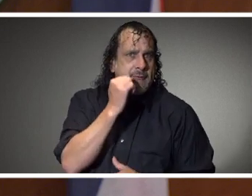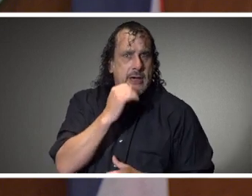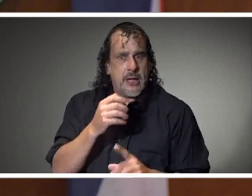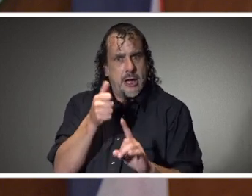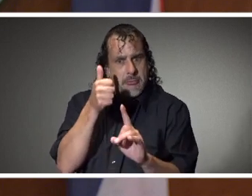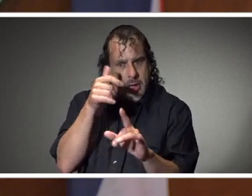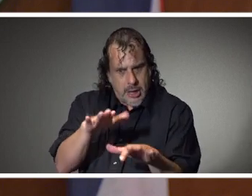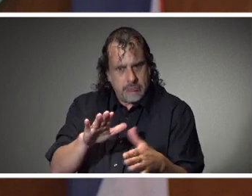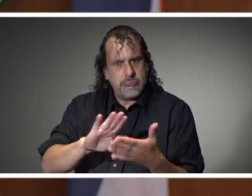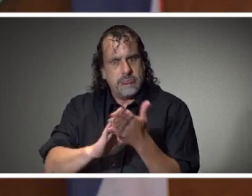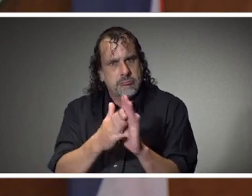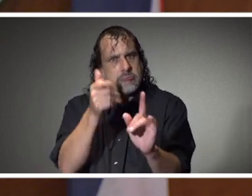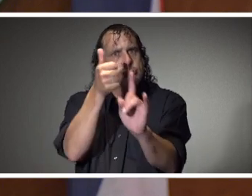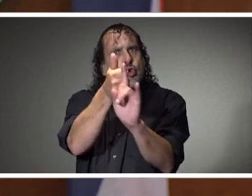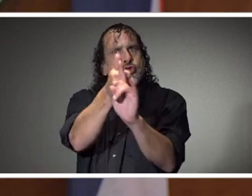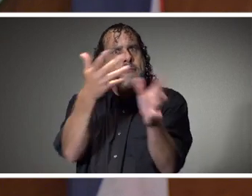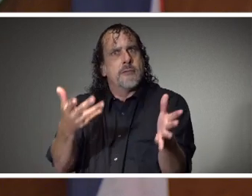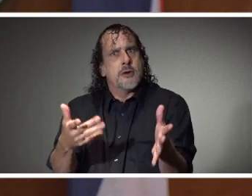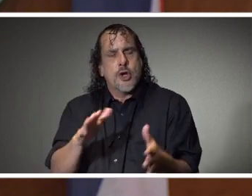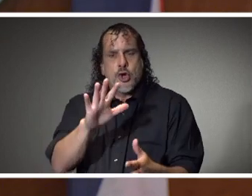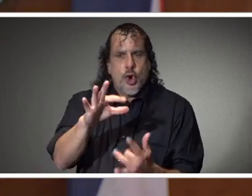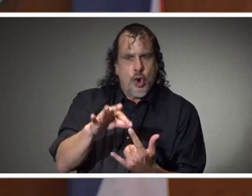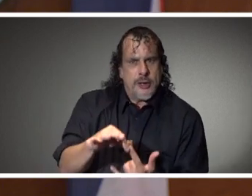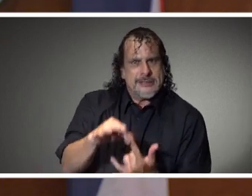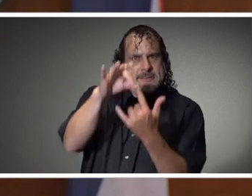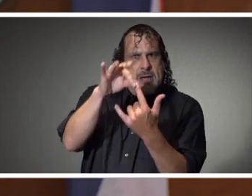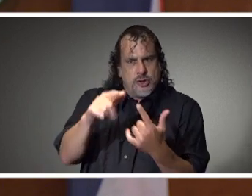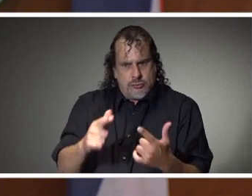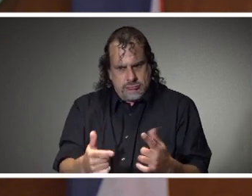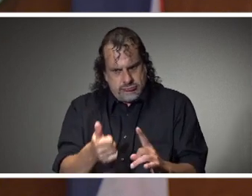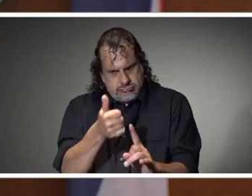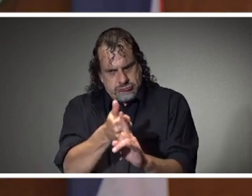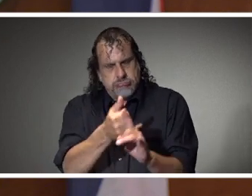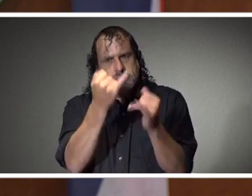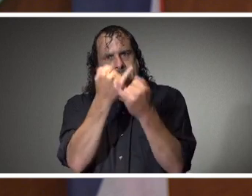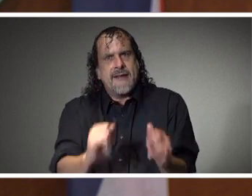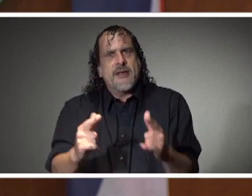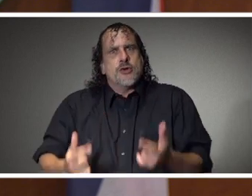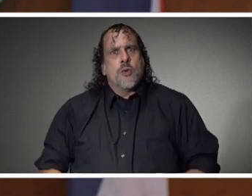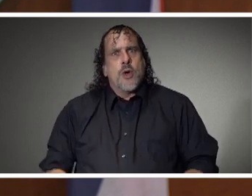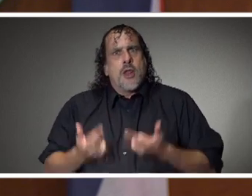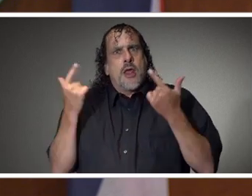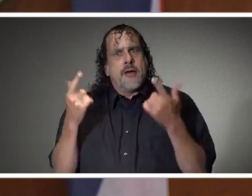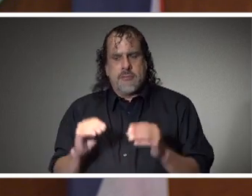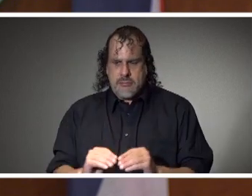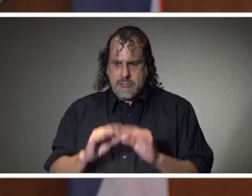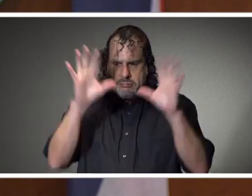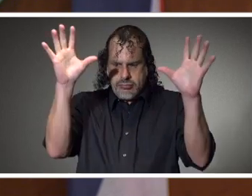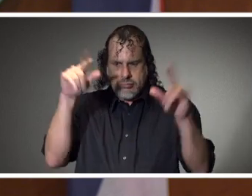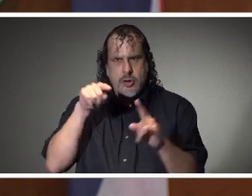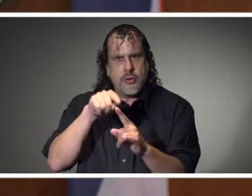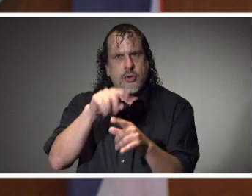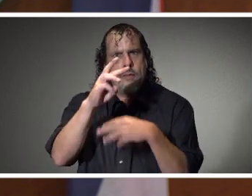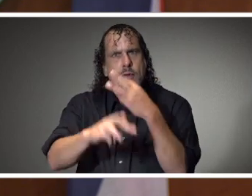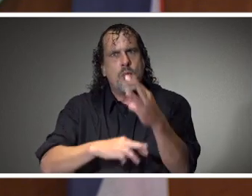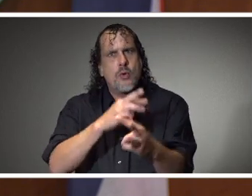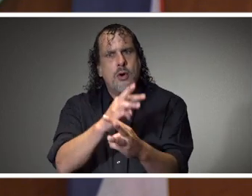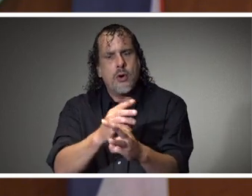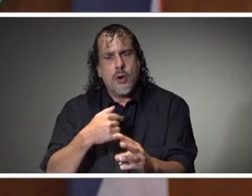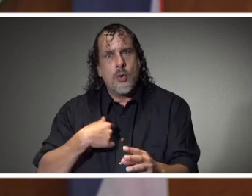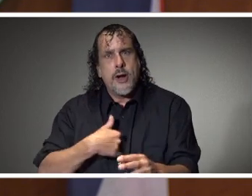yourself. We need you to bring your unique light to this world. We are a better place because of